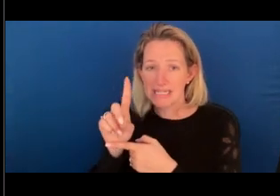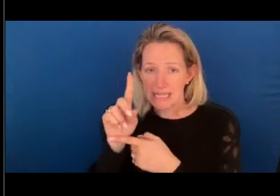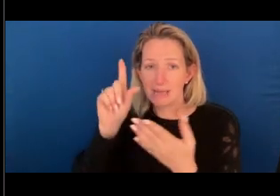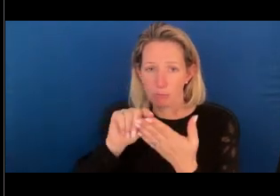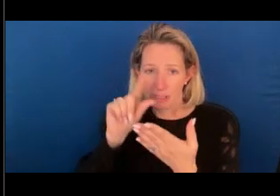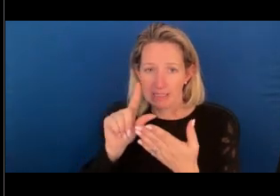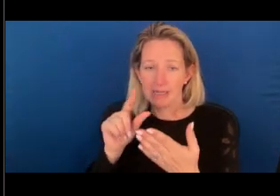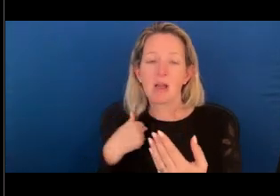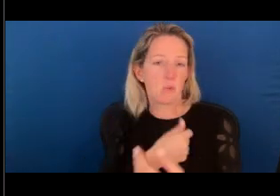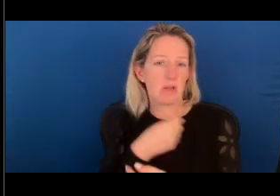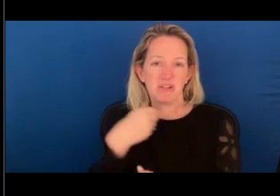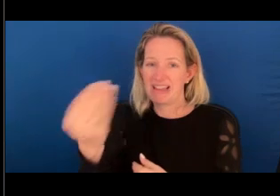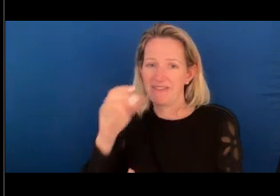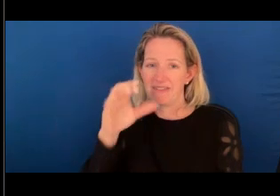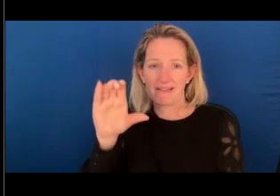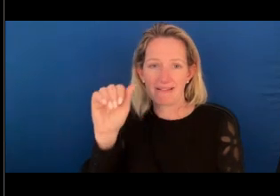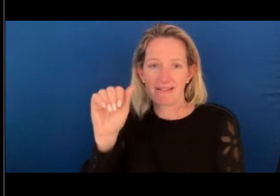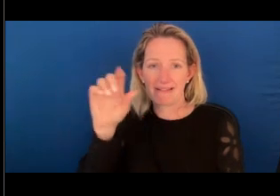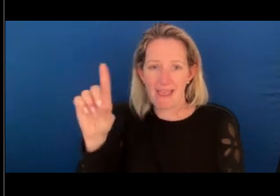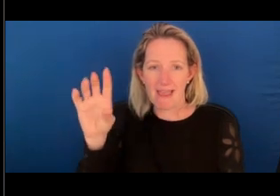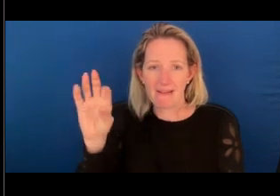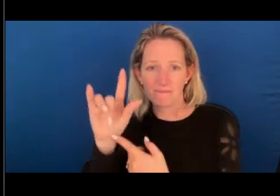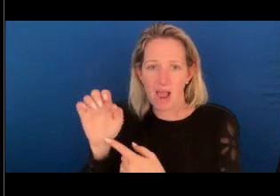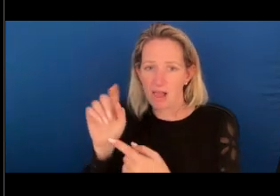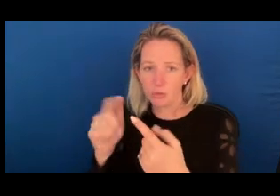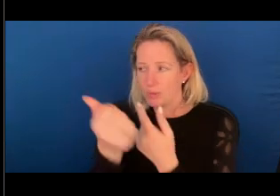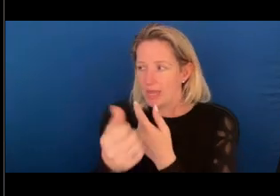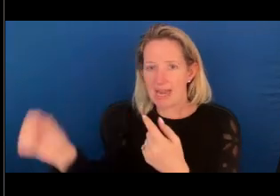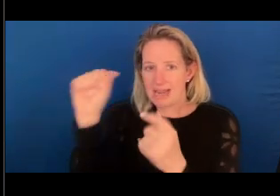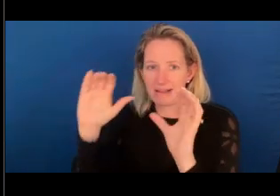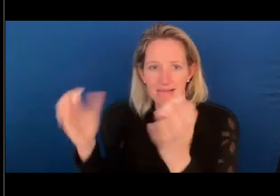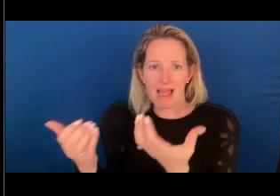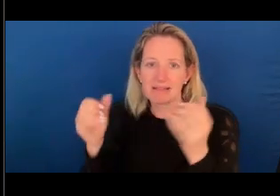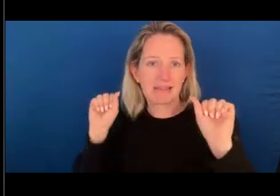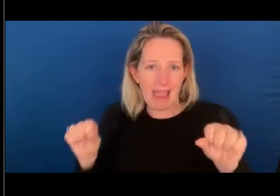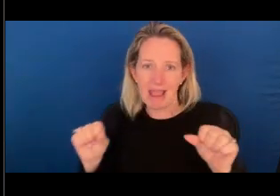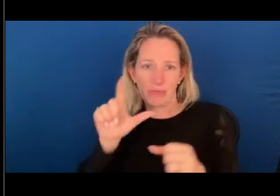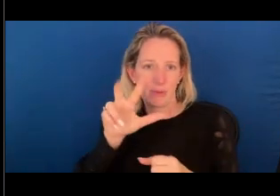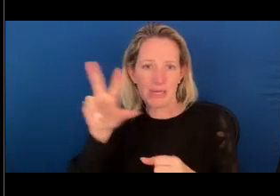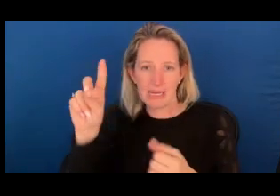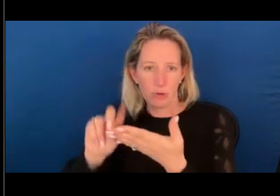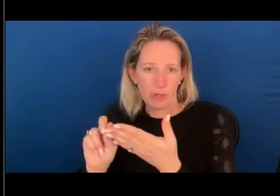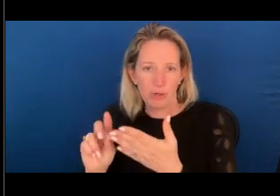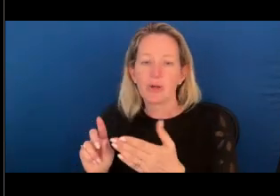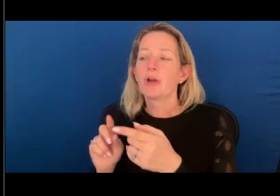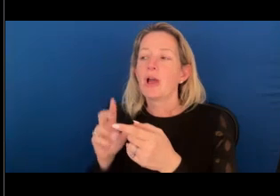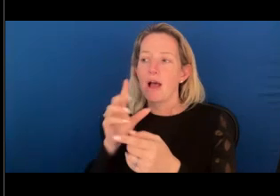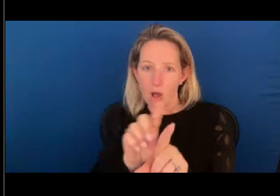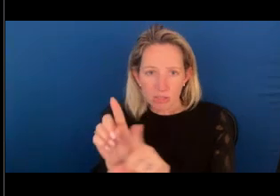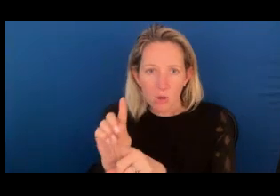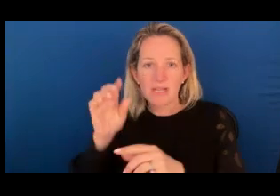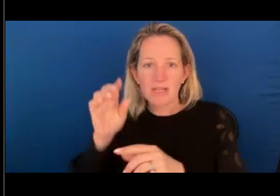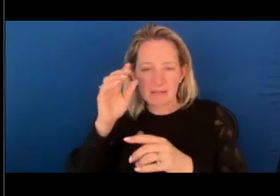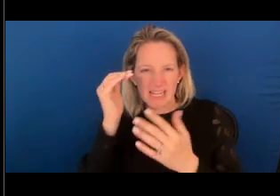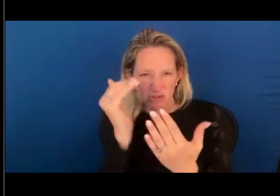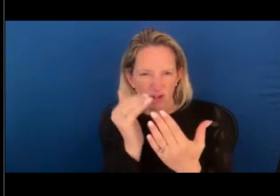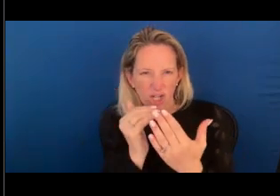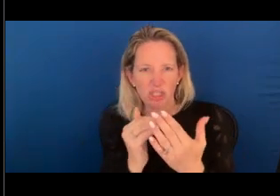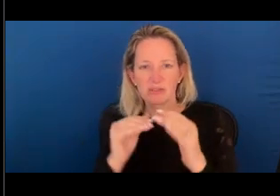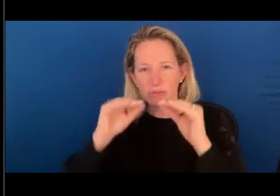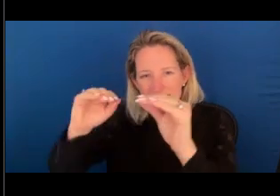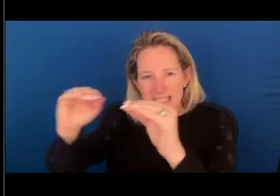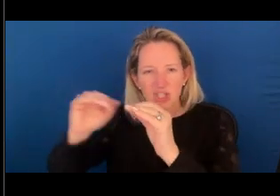any classroom that has capabilities to 3D print. We will also have step-by-step instructions for how to put this model robot together, so